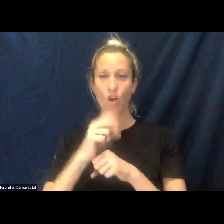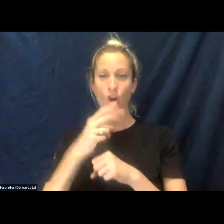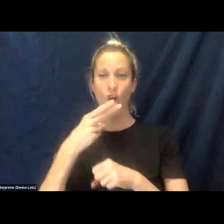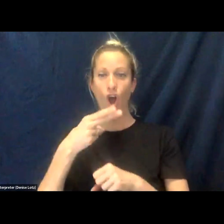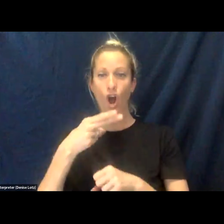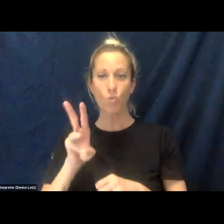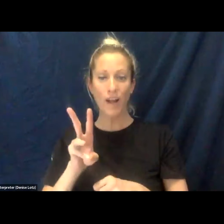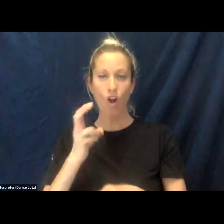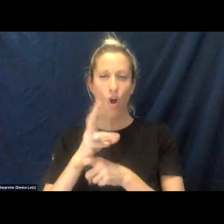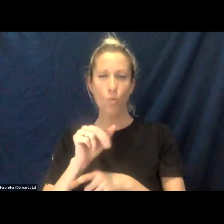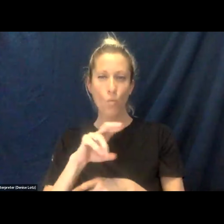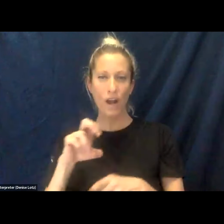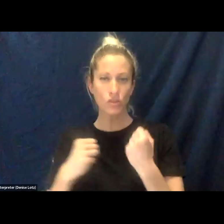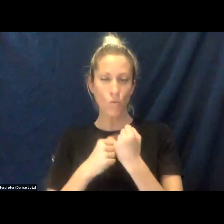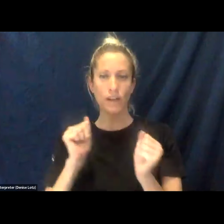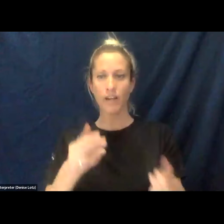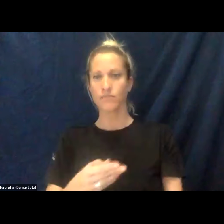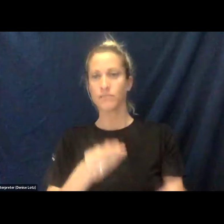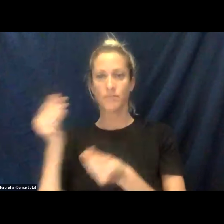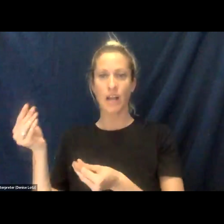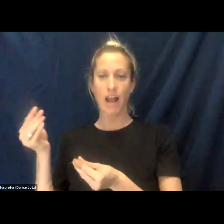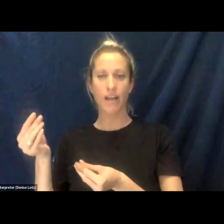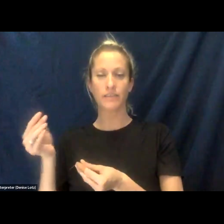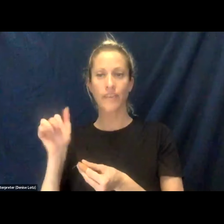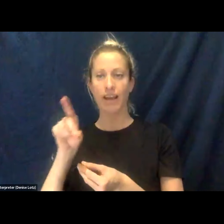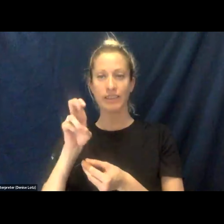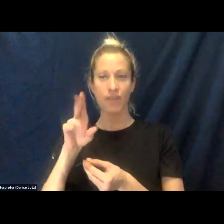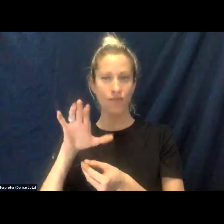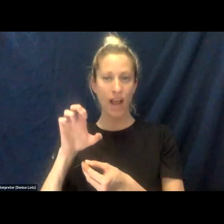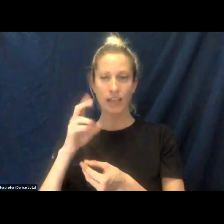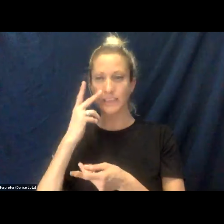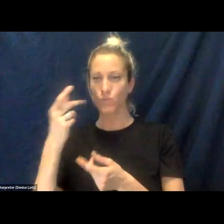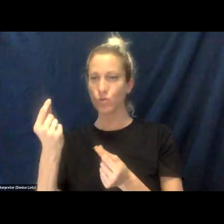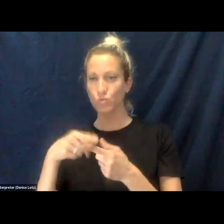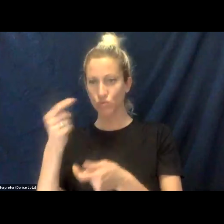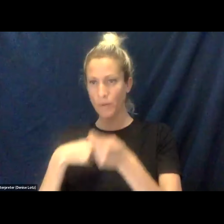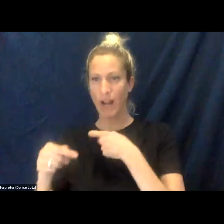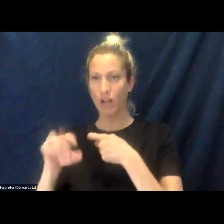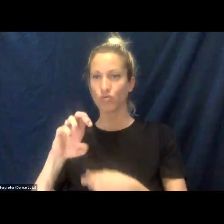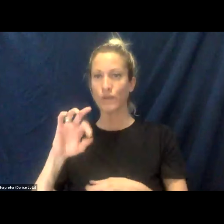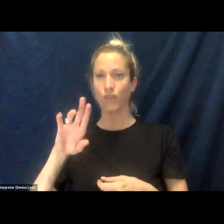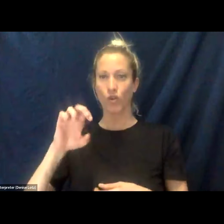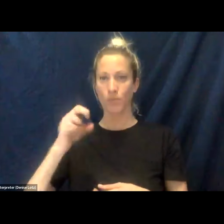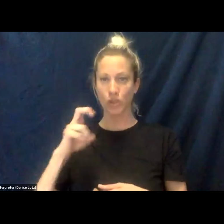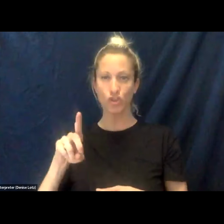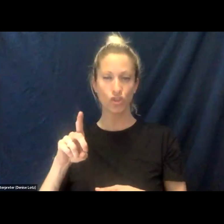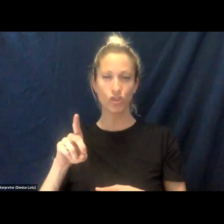support, we can actually take that device back in hand, see what we can do to fix, replace, or refurbish that for them to ensure that they have a working